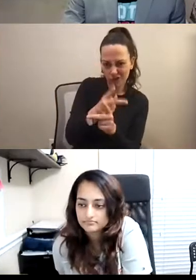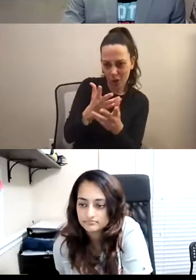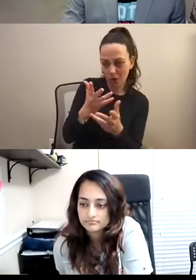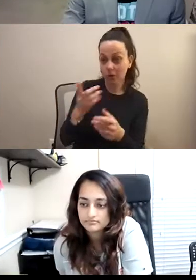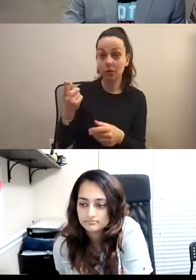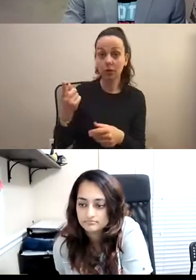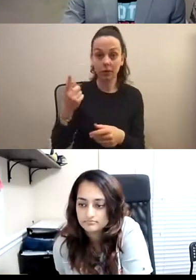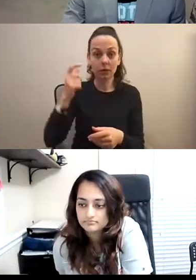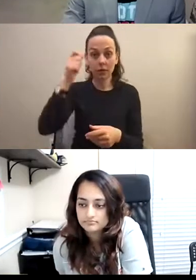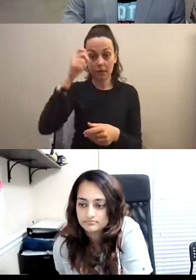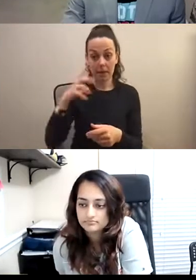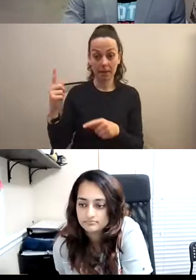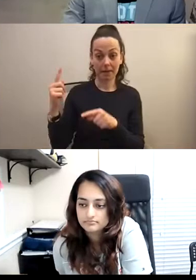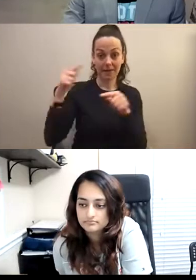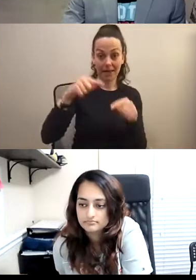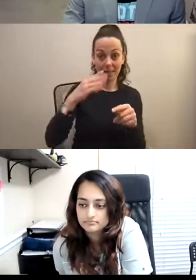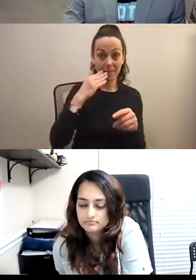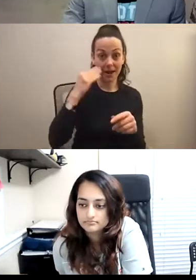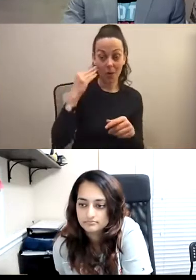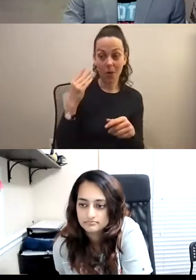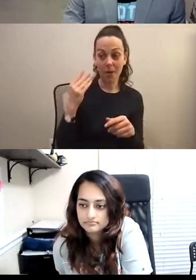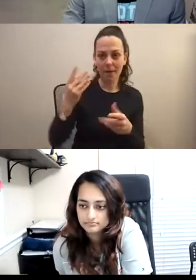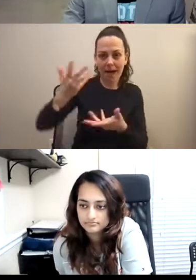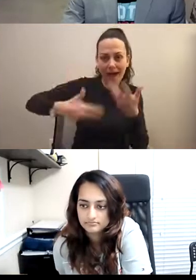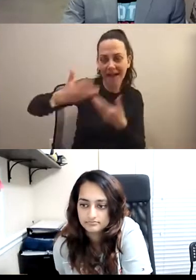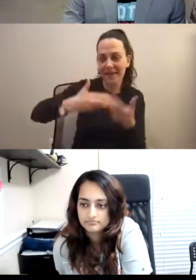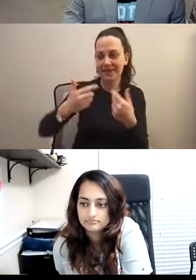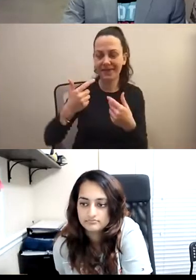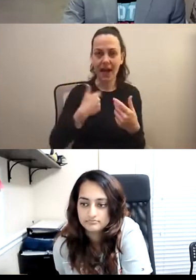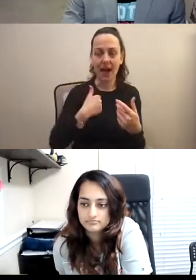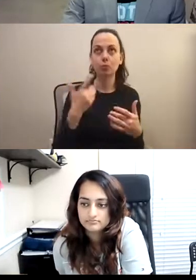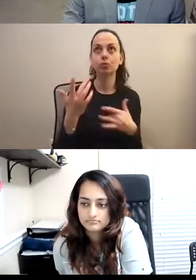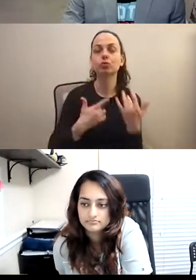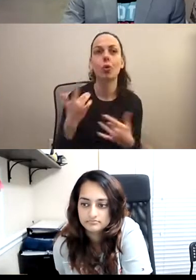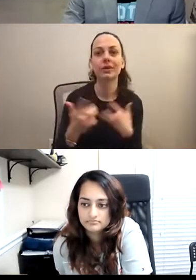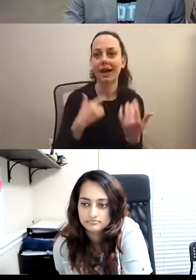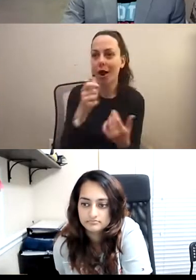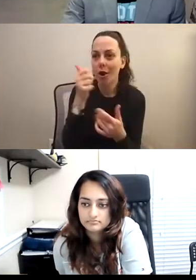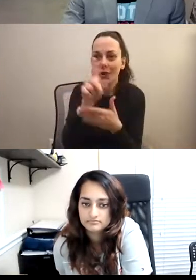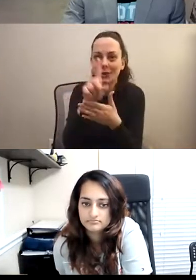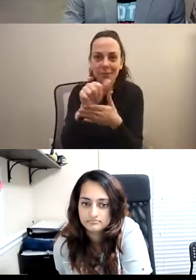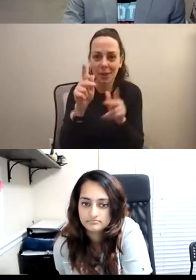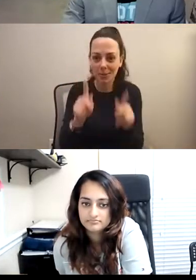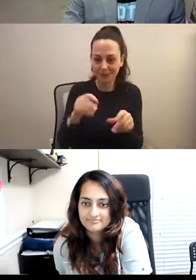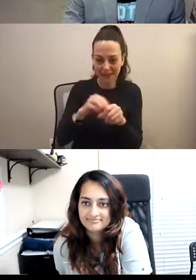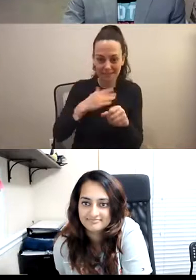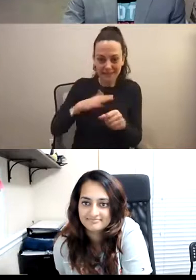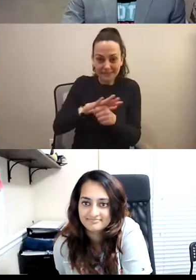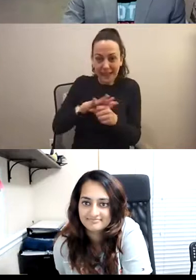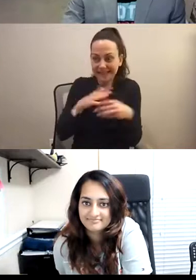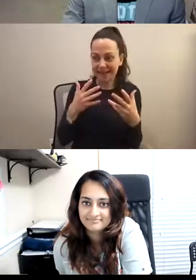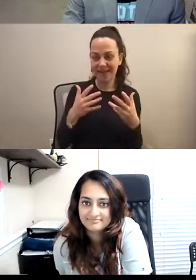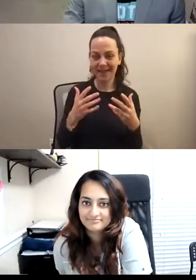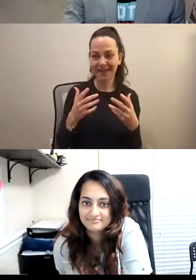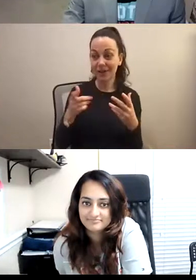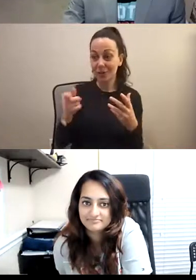We hung out, and I remember being so excited that there was another disabled person in my space. And I was like, "You're gonna get it. You're gonna understand